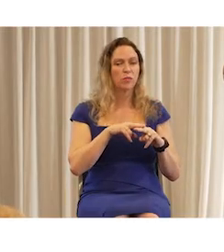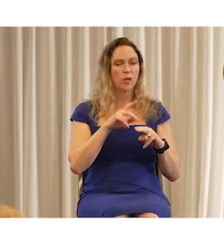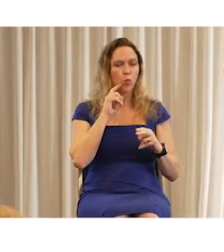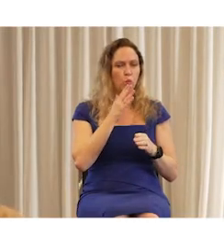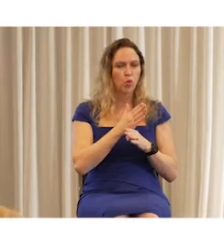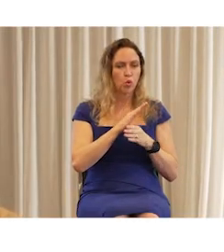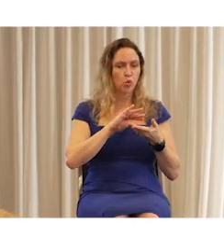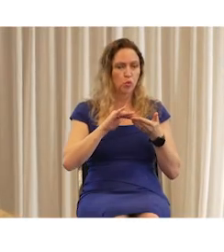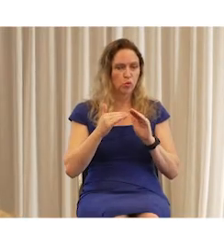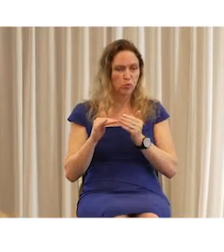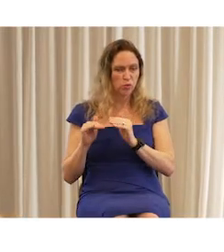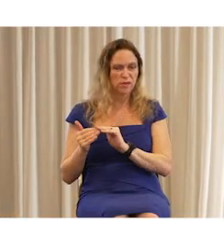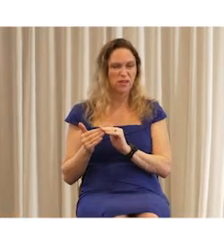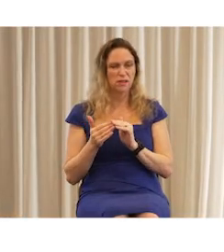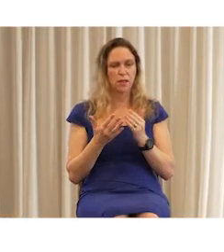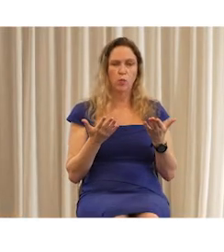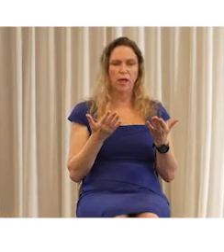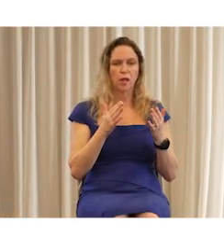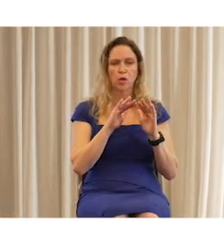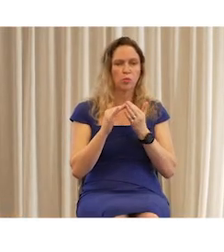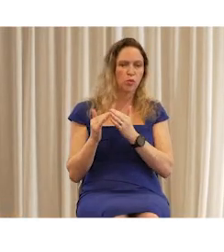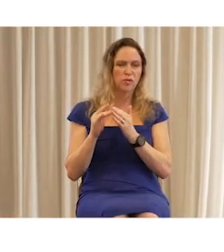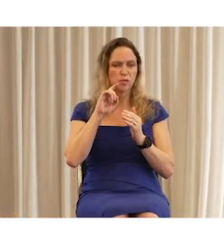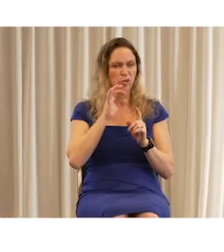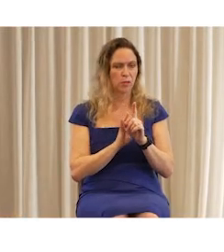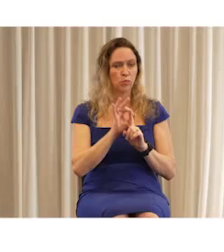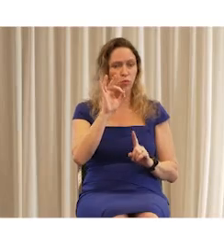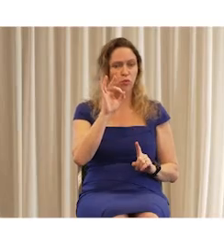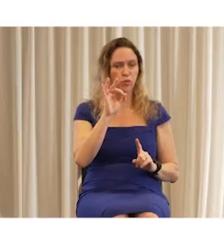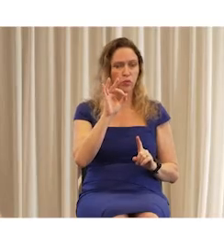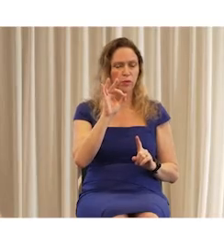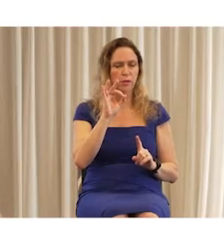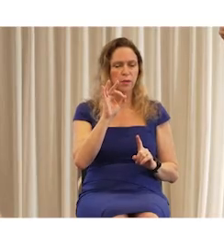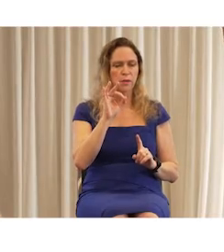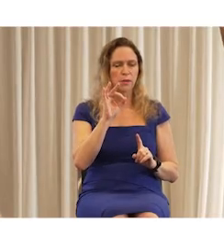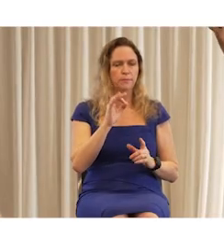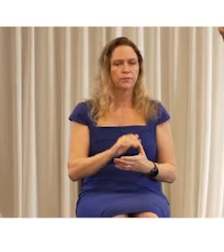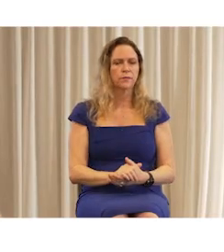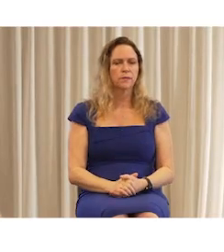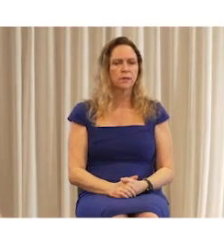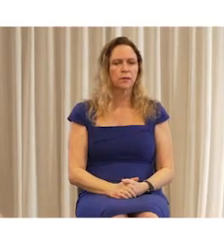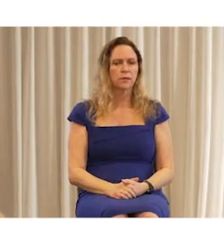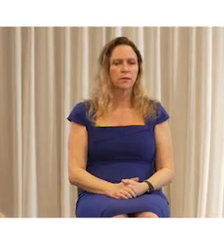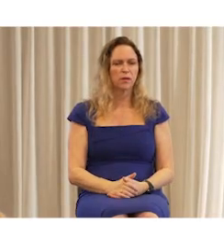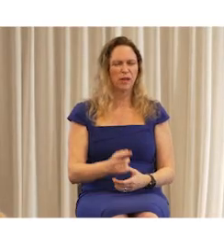and work in ways where communities are better off. There's this thinking that we are